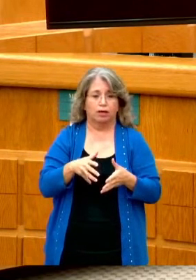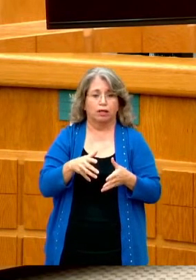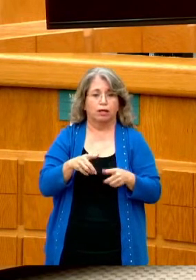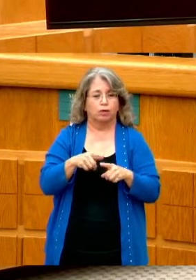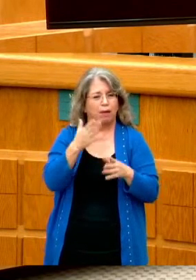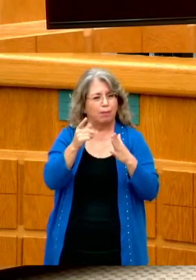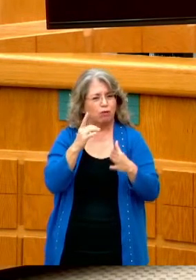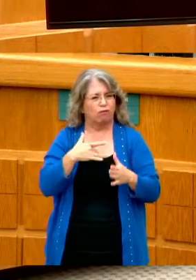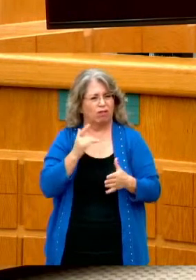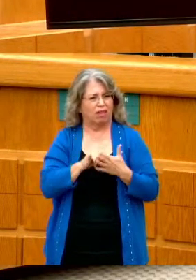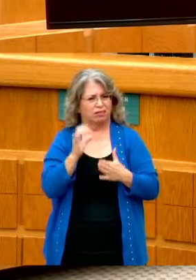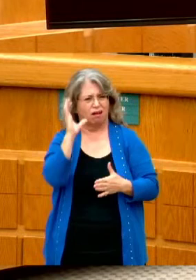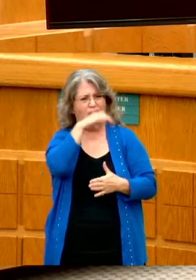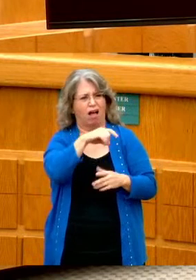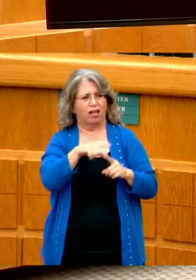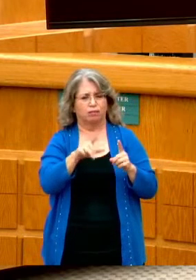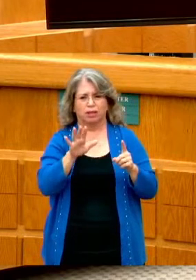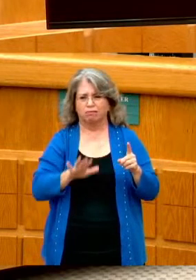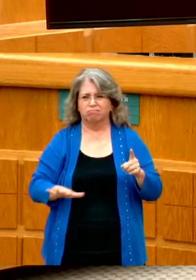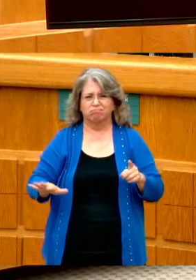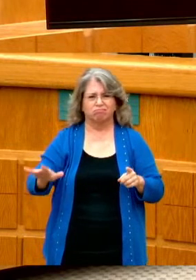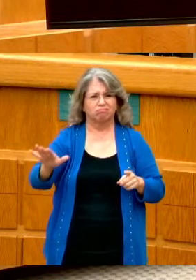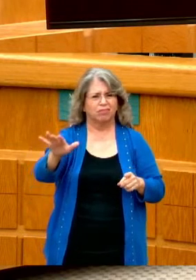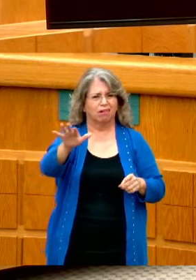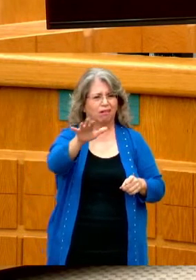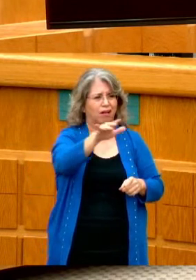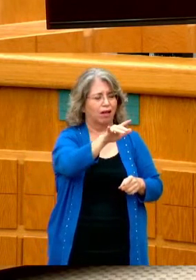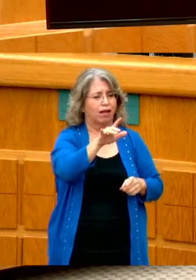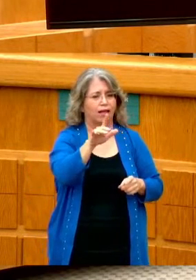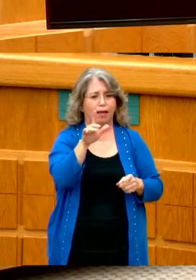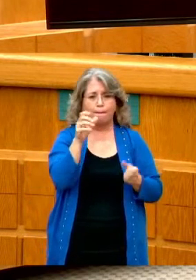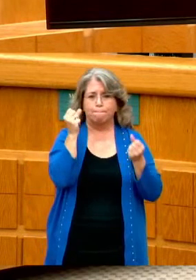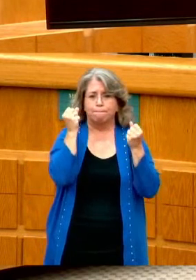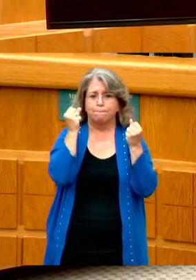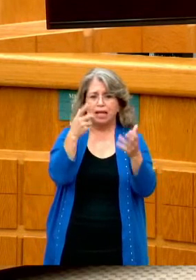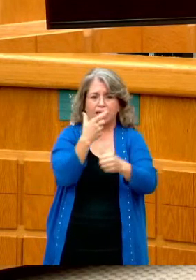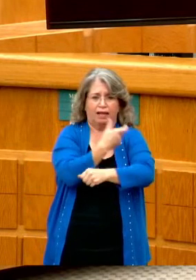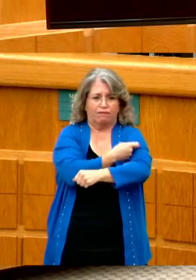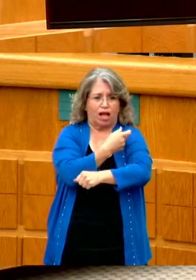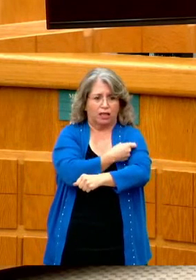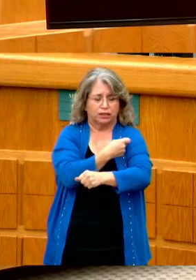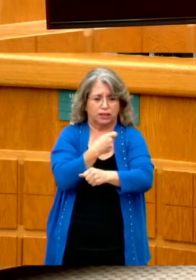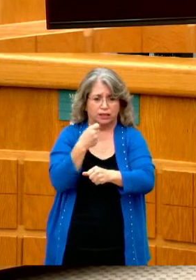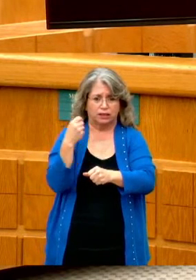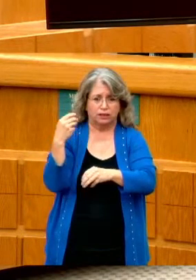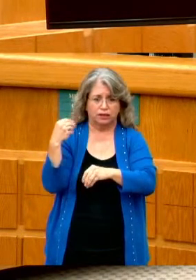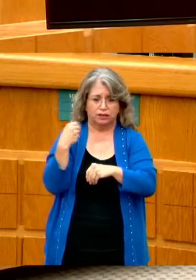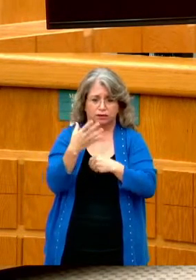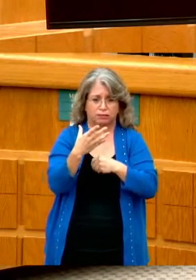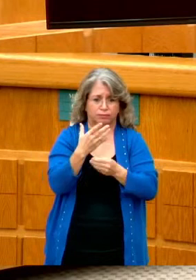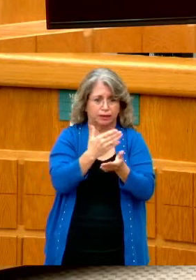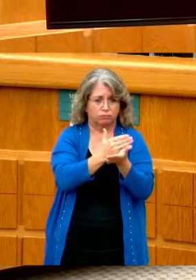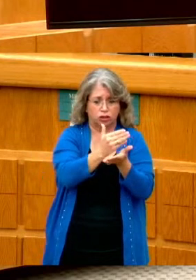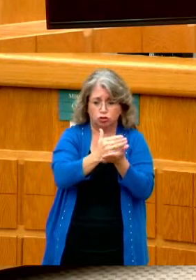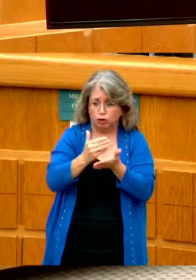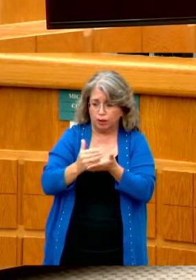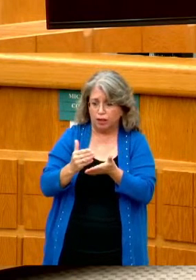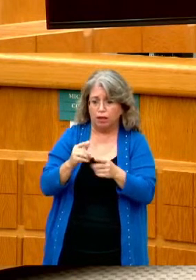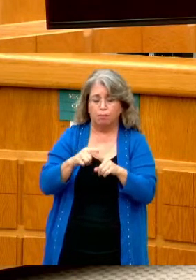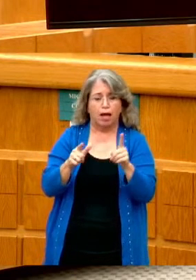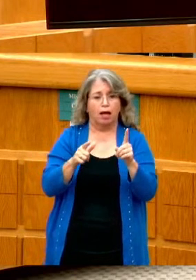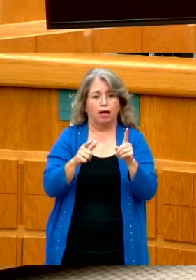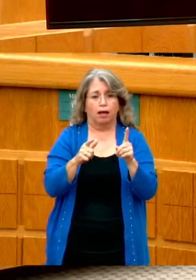throughout our community, there are thousands of vaccines that have been distributed to providers and many that are on their way to different